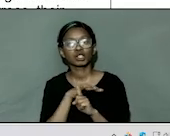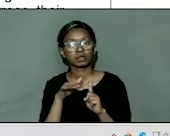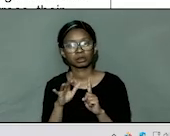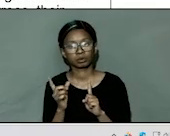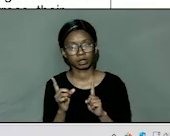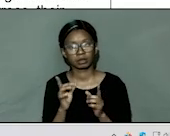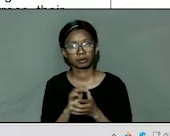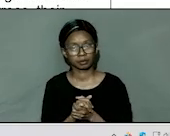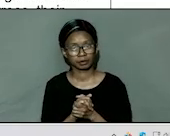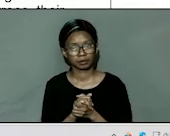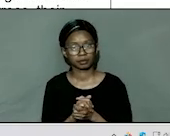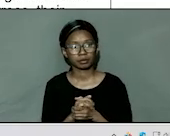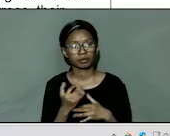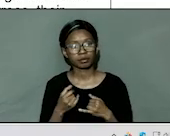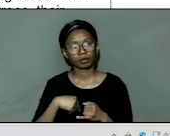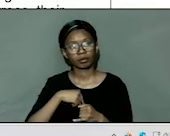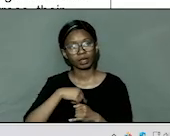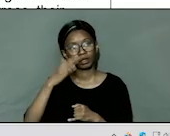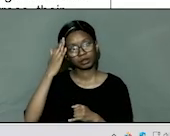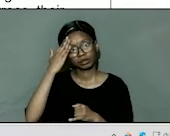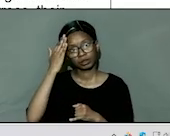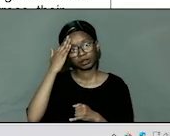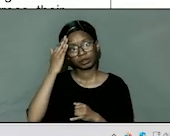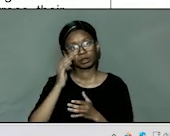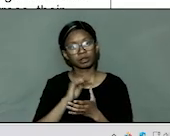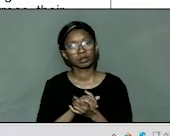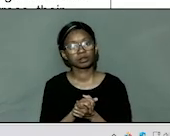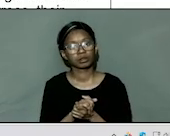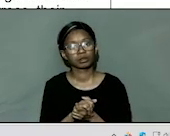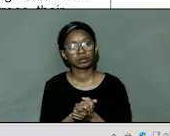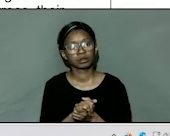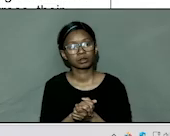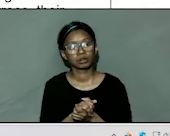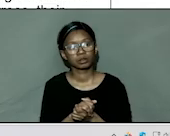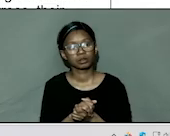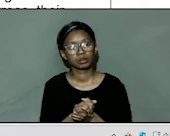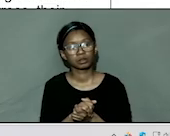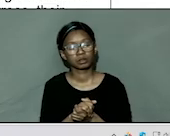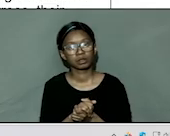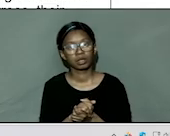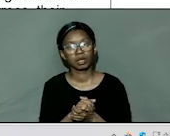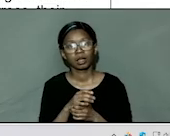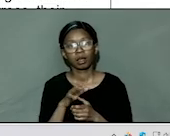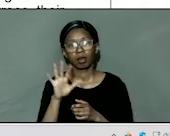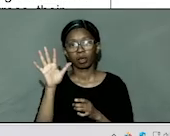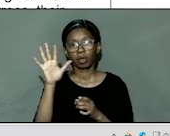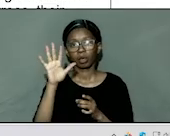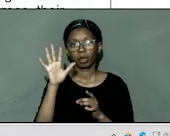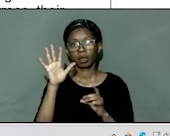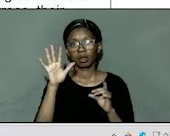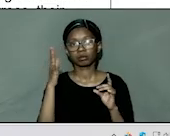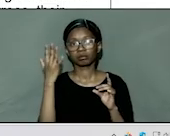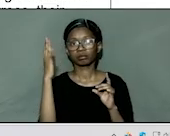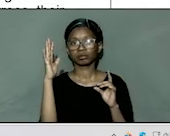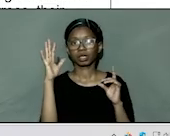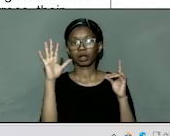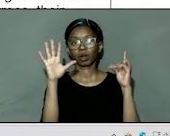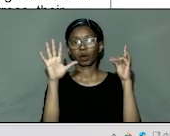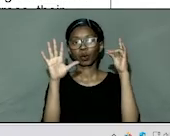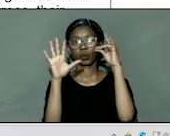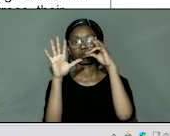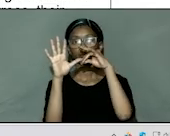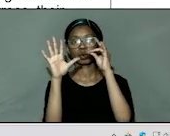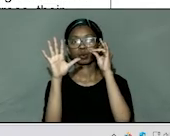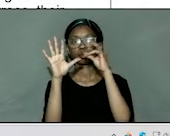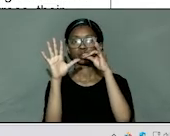that the food, giraffes, they feed at the top of the trees. Again, so it's now food is only